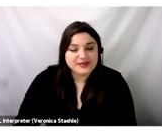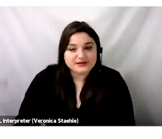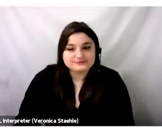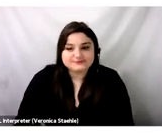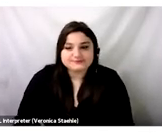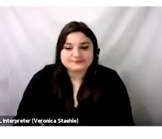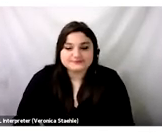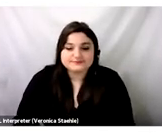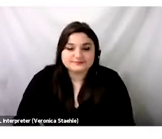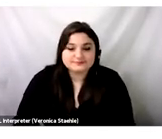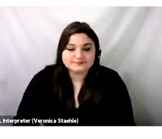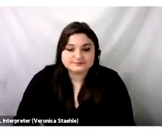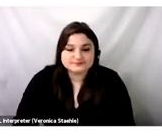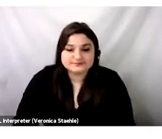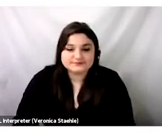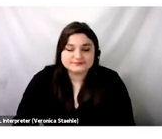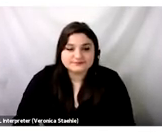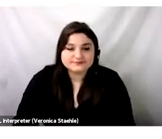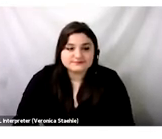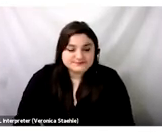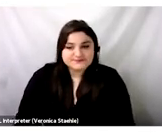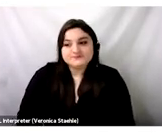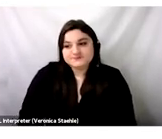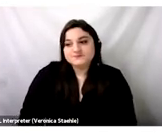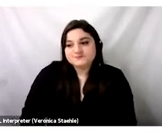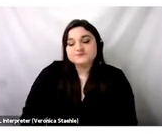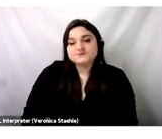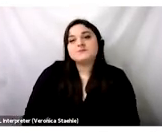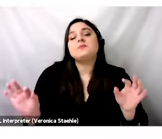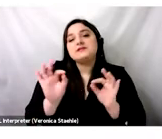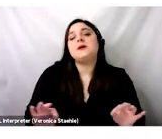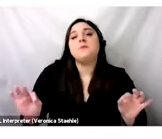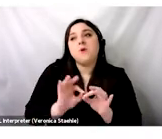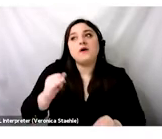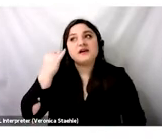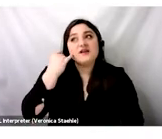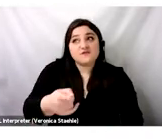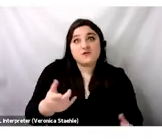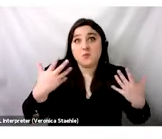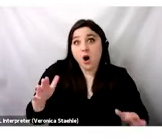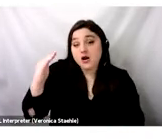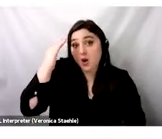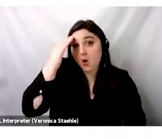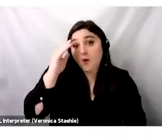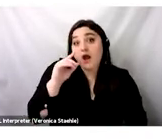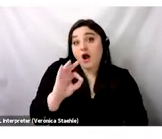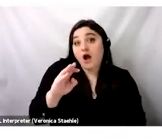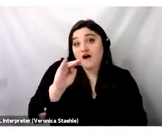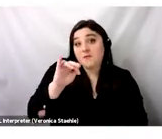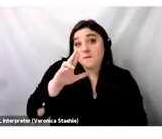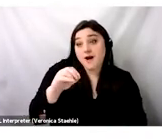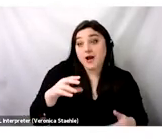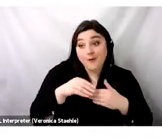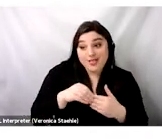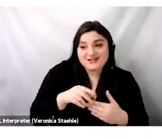I think that if you're aware of this issue to a certain degree, you might be aware of this concept that this paper came out like